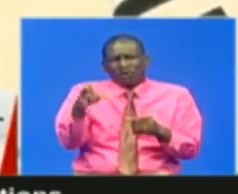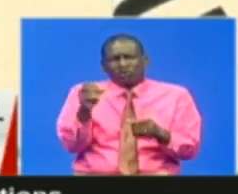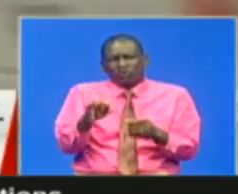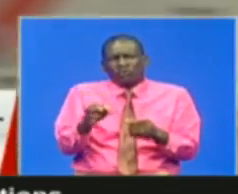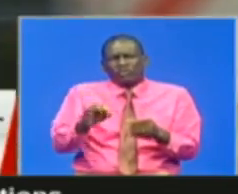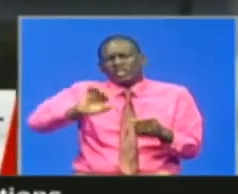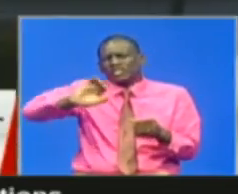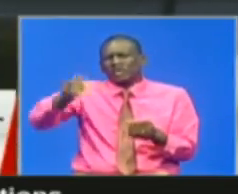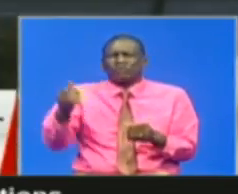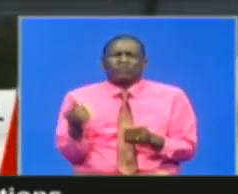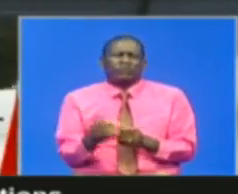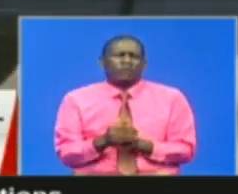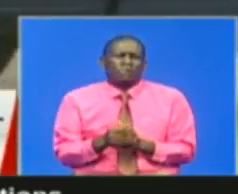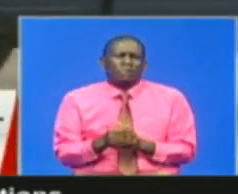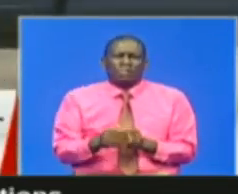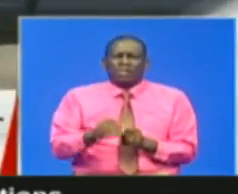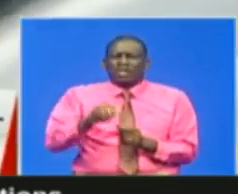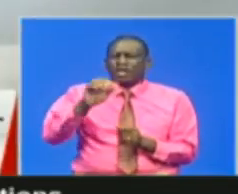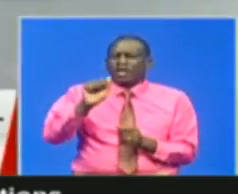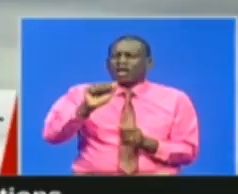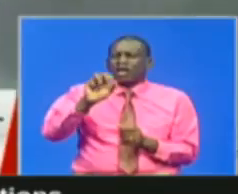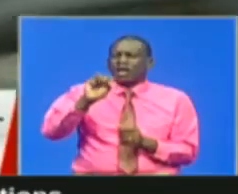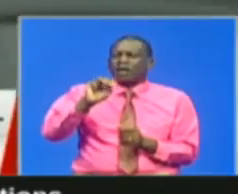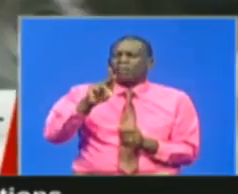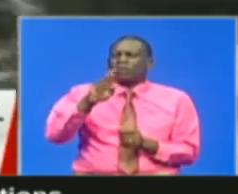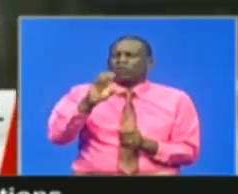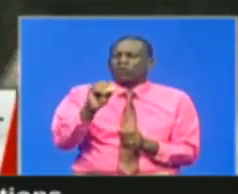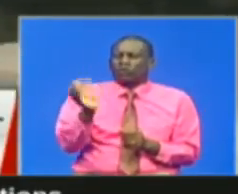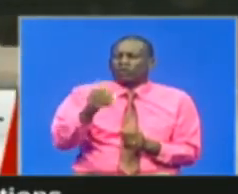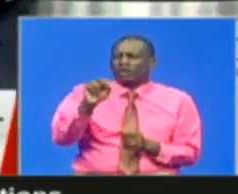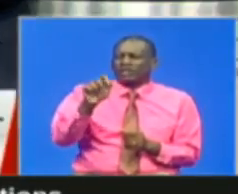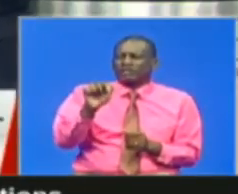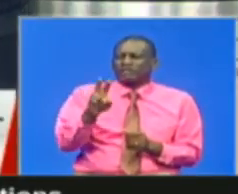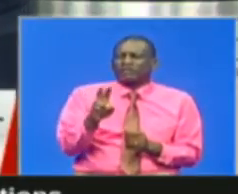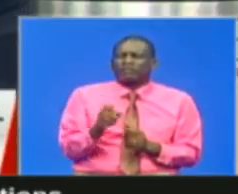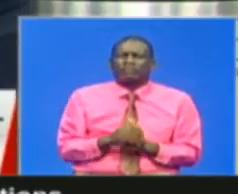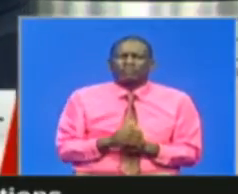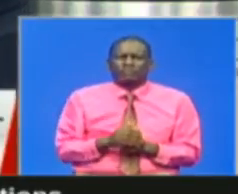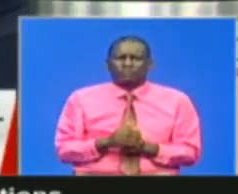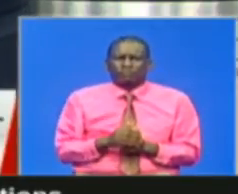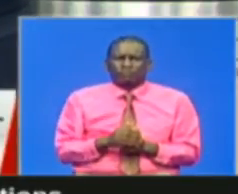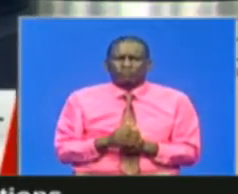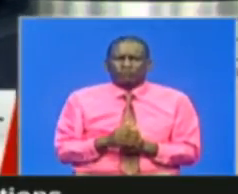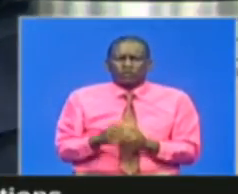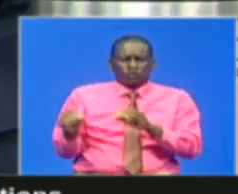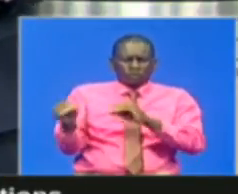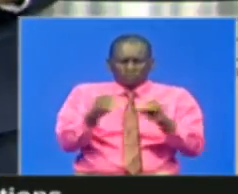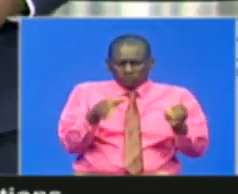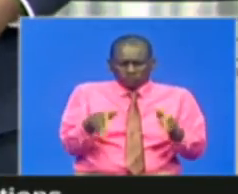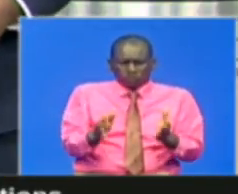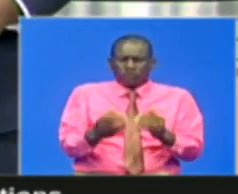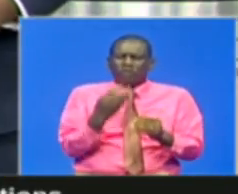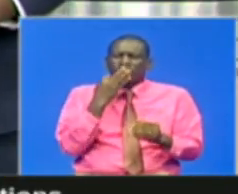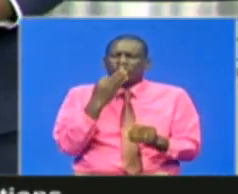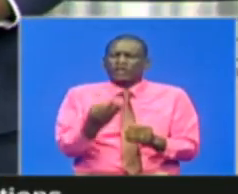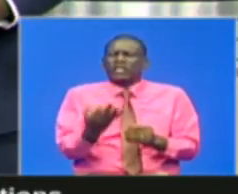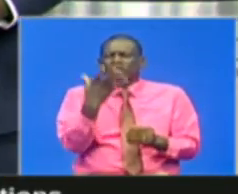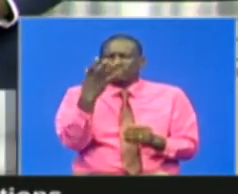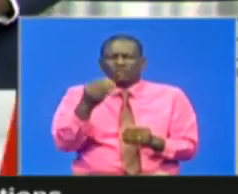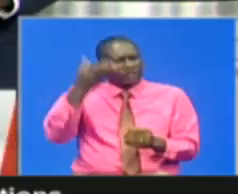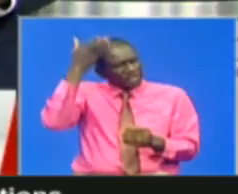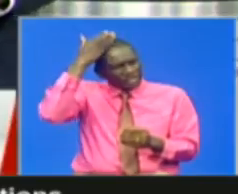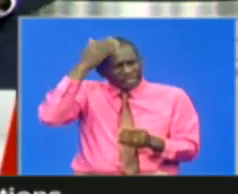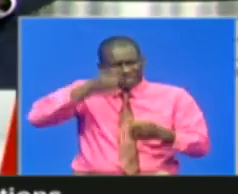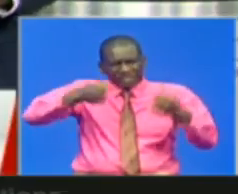urban centers. Julians Amboko, NTV. Let's move to the roads, and at least 350 taxi drivers